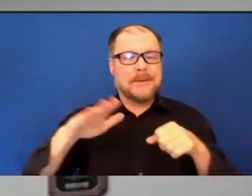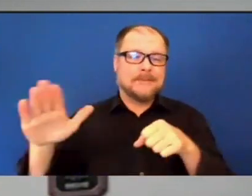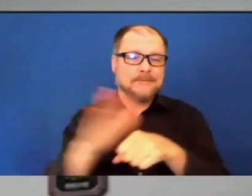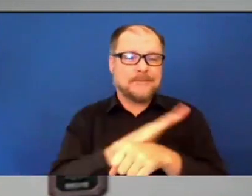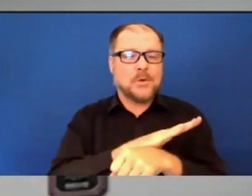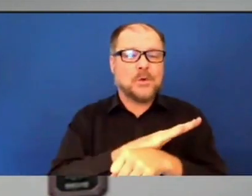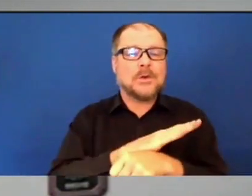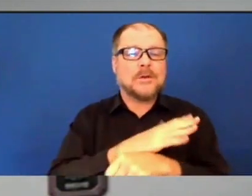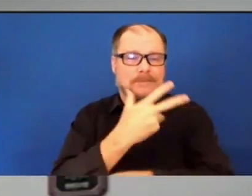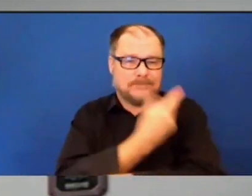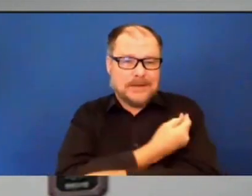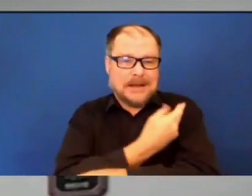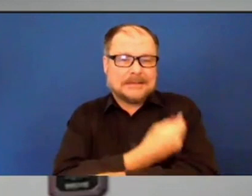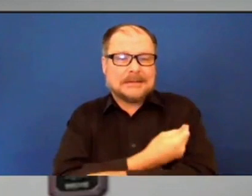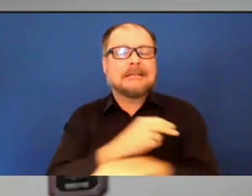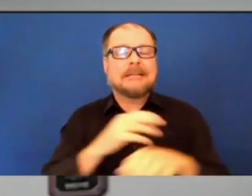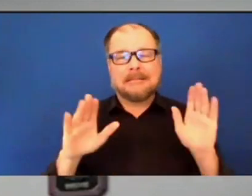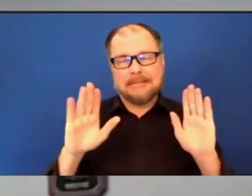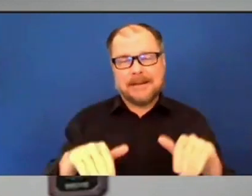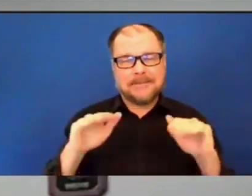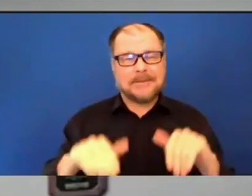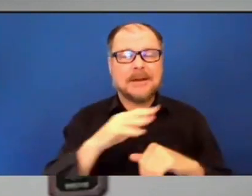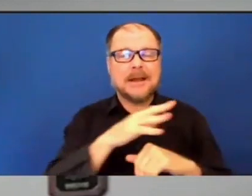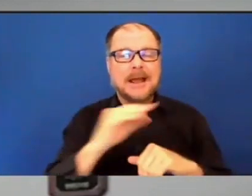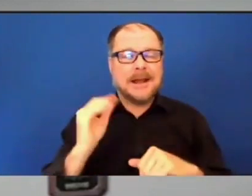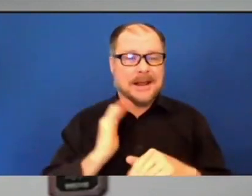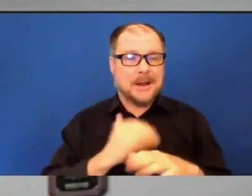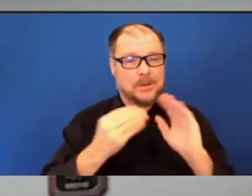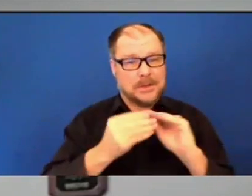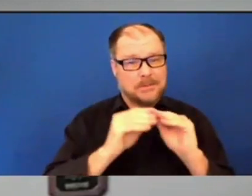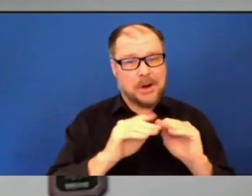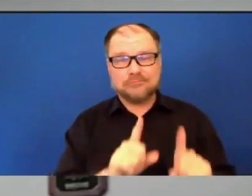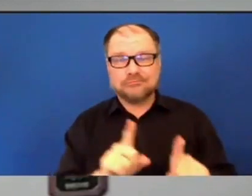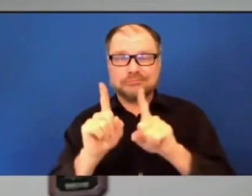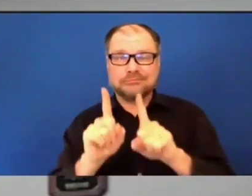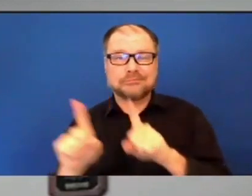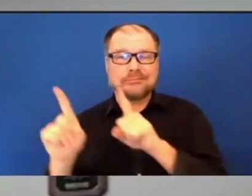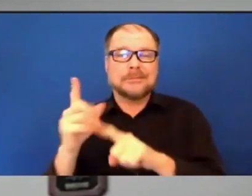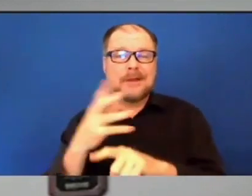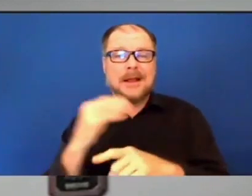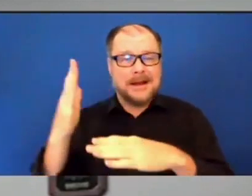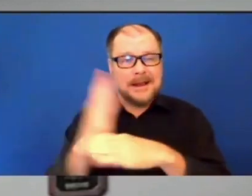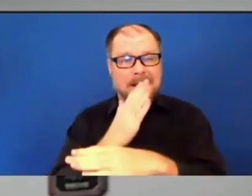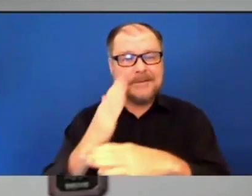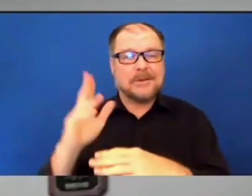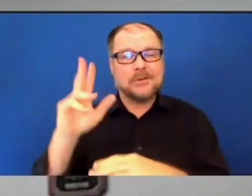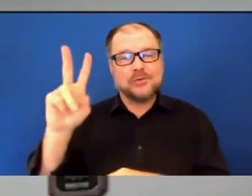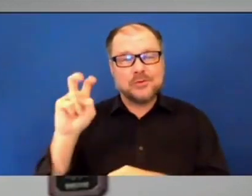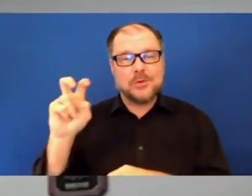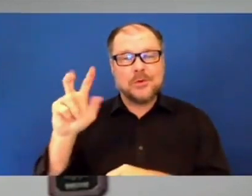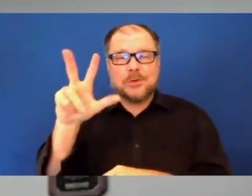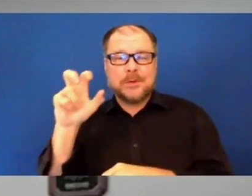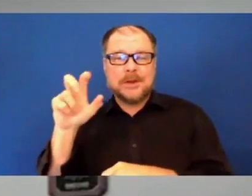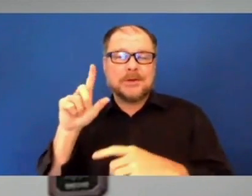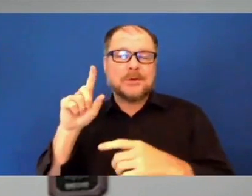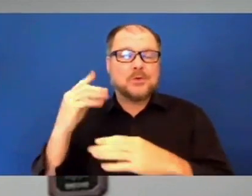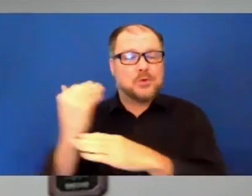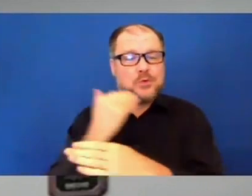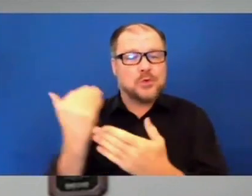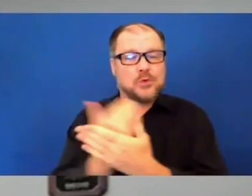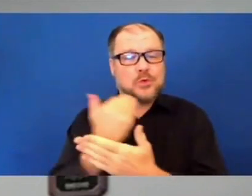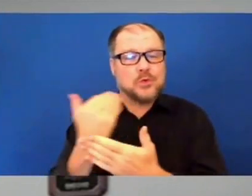continuing to increase. Unfortunately, over the past week, we've been averaging between 200 and 300 cases a day. As of today,